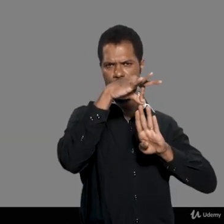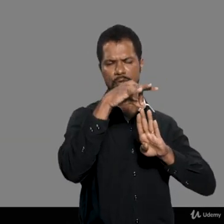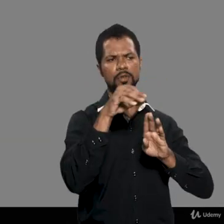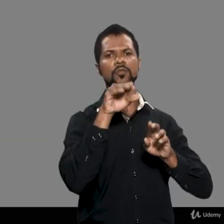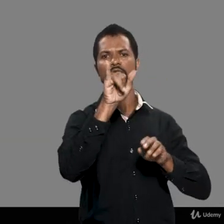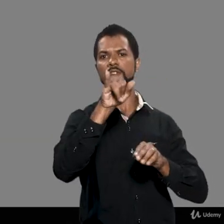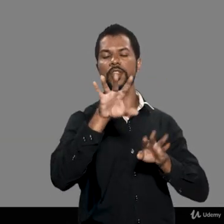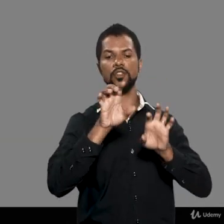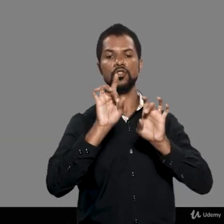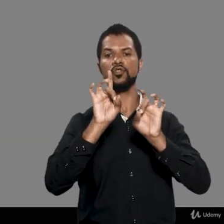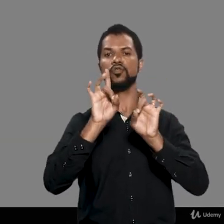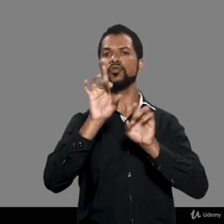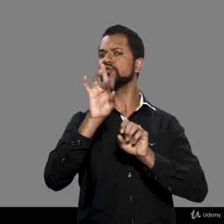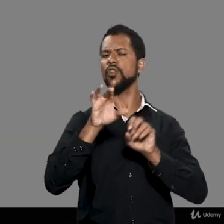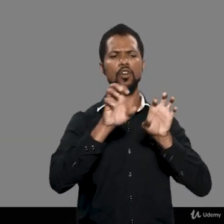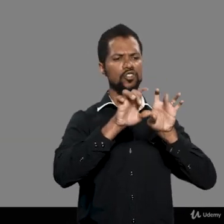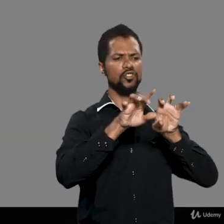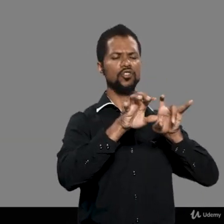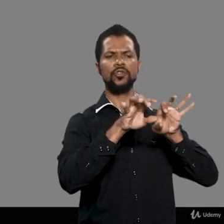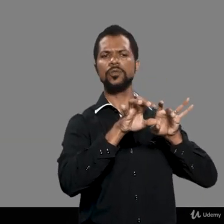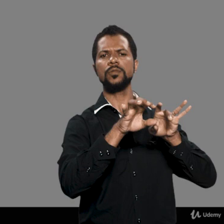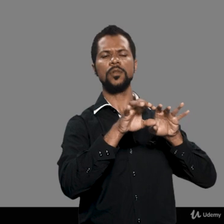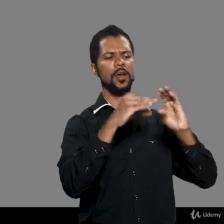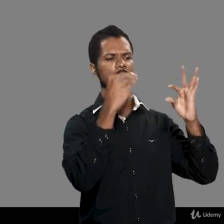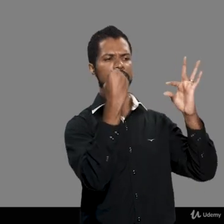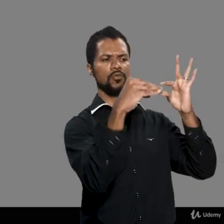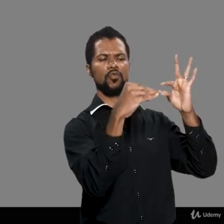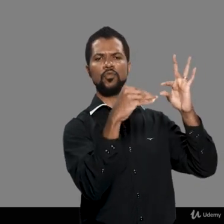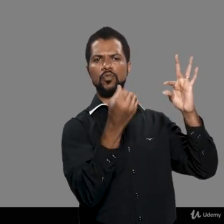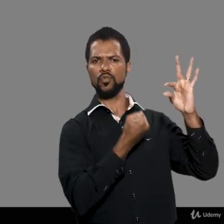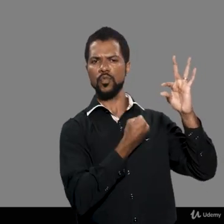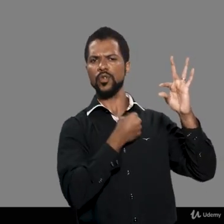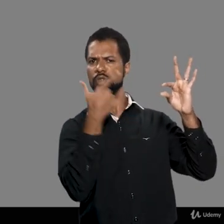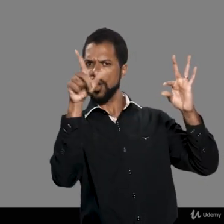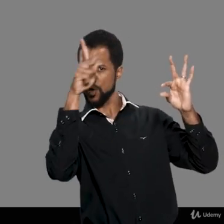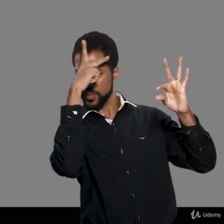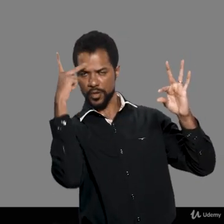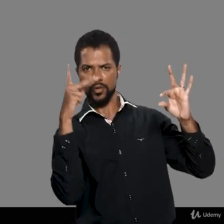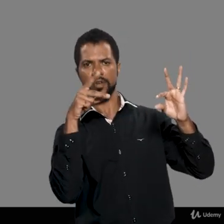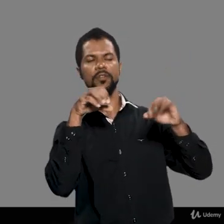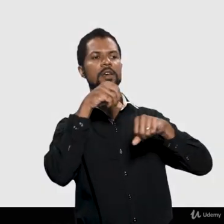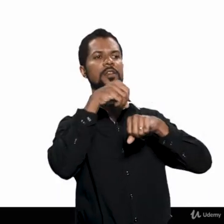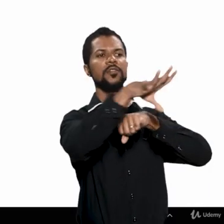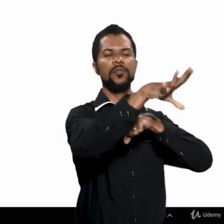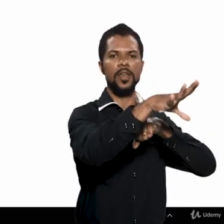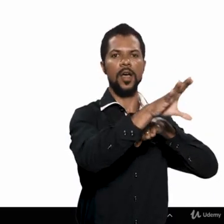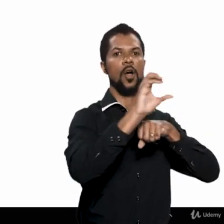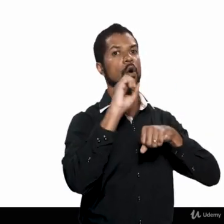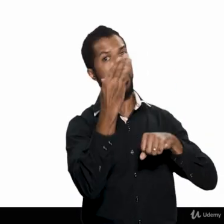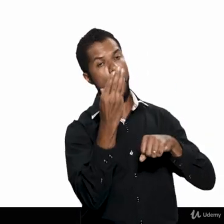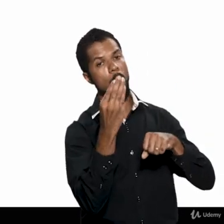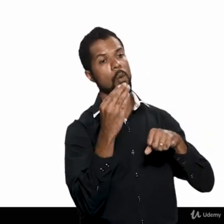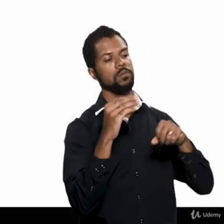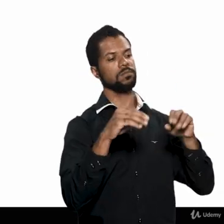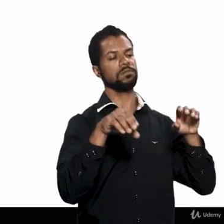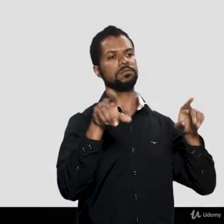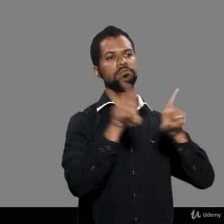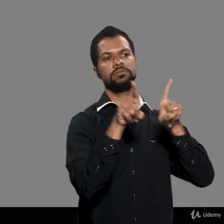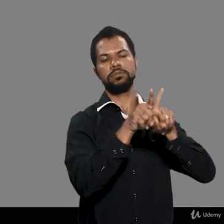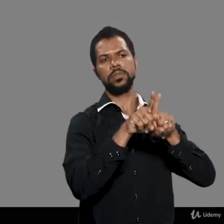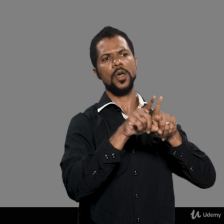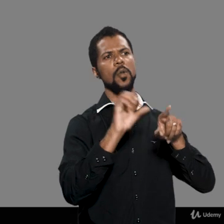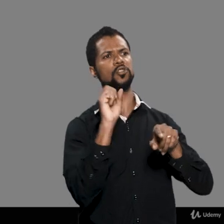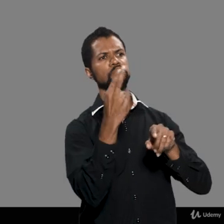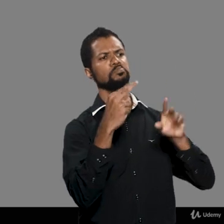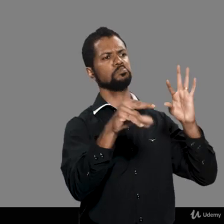on paste the person's wallet number, and you're going to click in send. If you want to receive, you're going to send